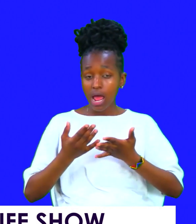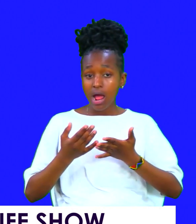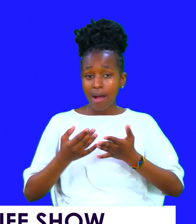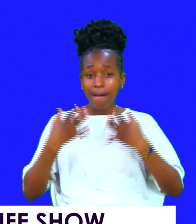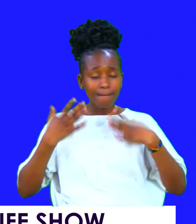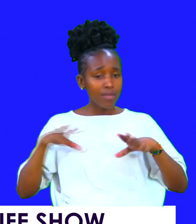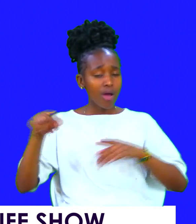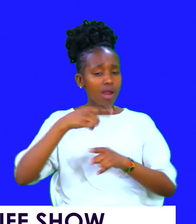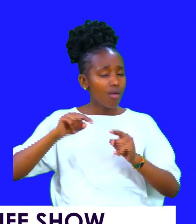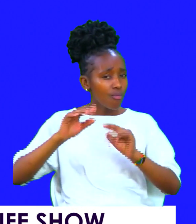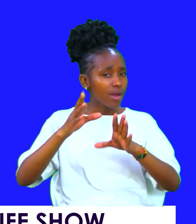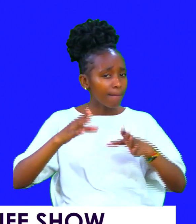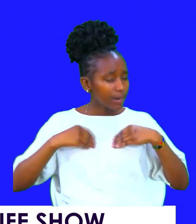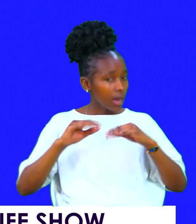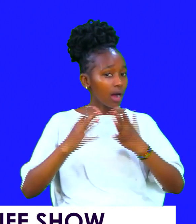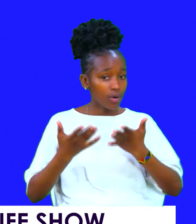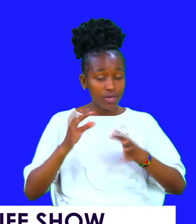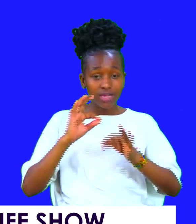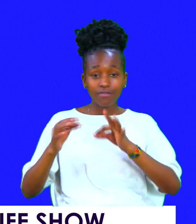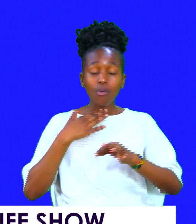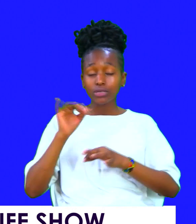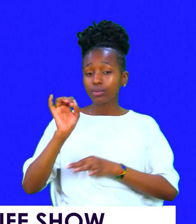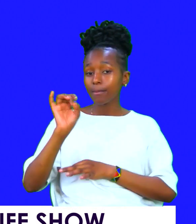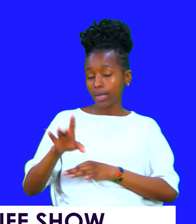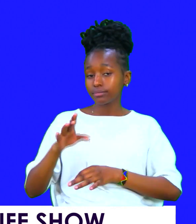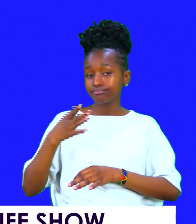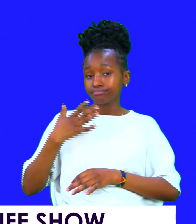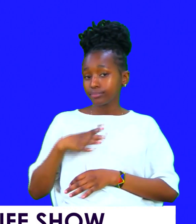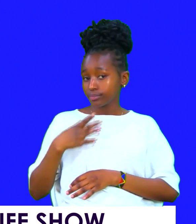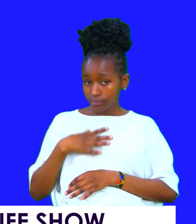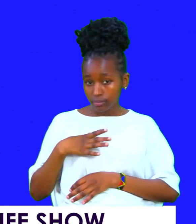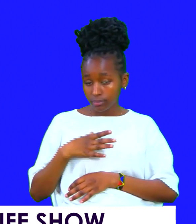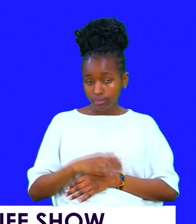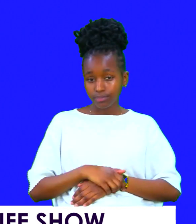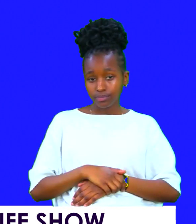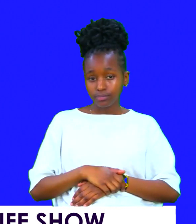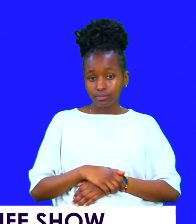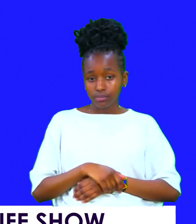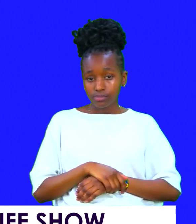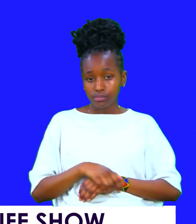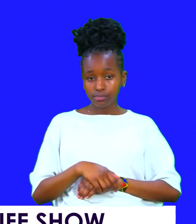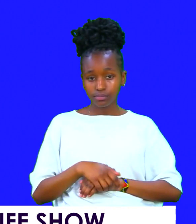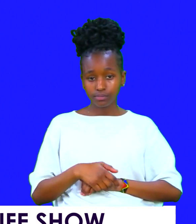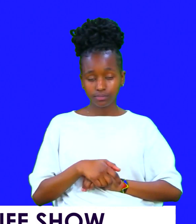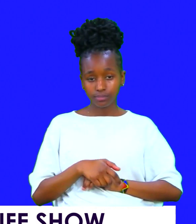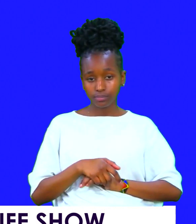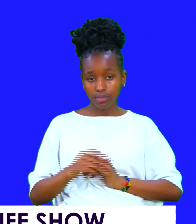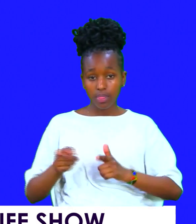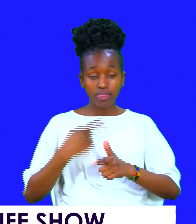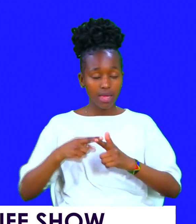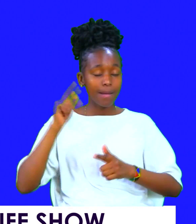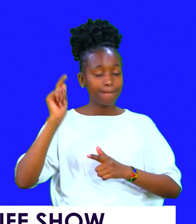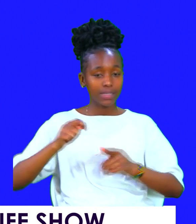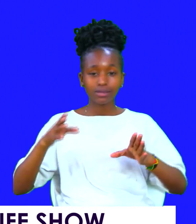If you want to chase away humanity, people, then embrace